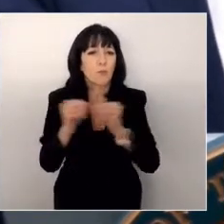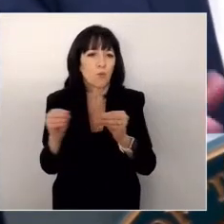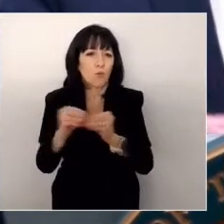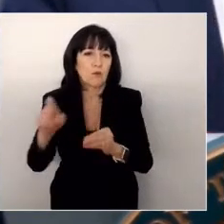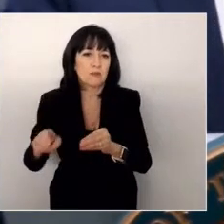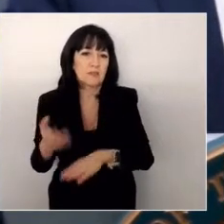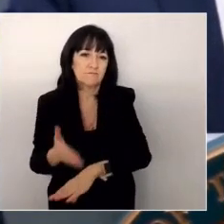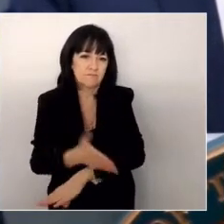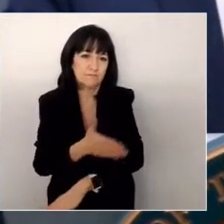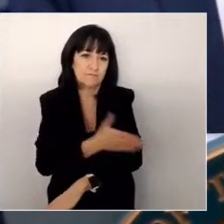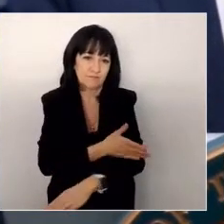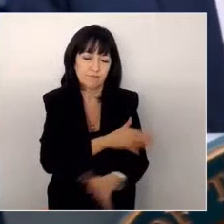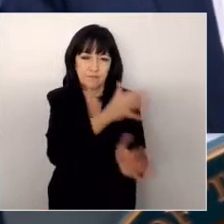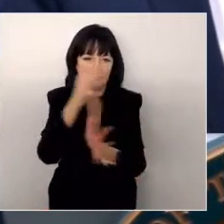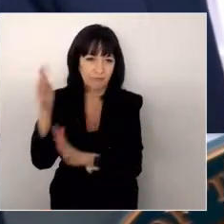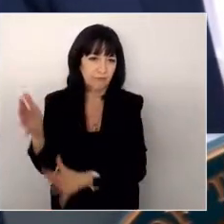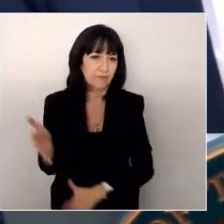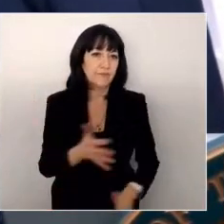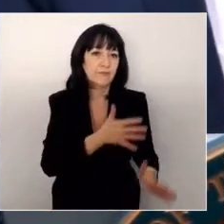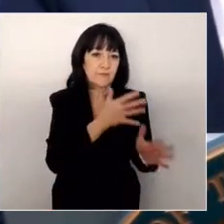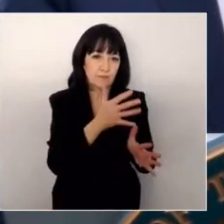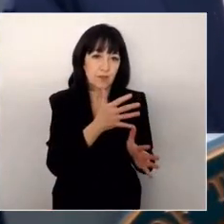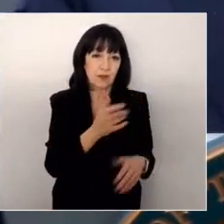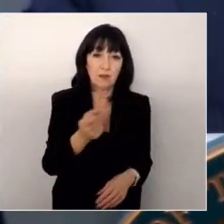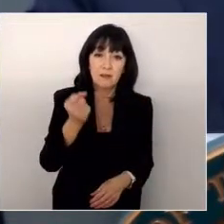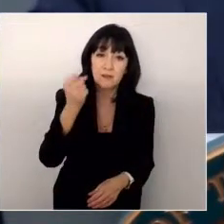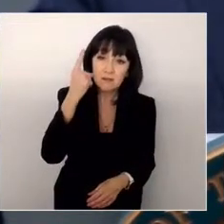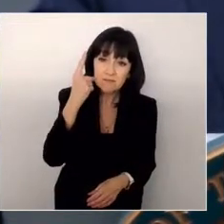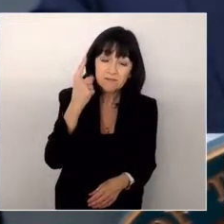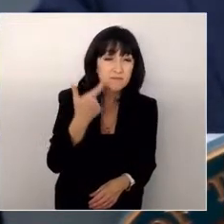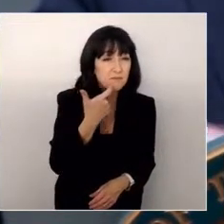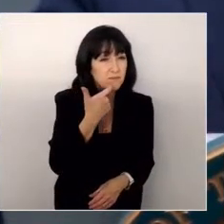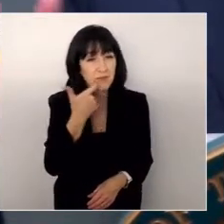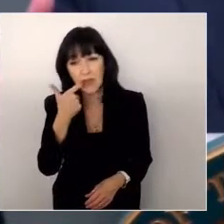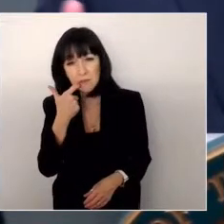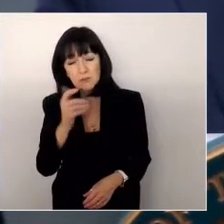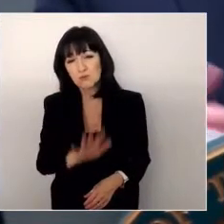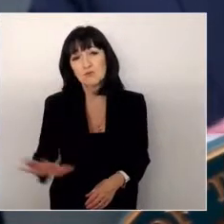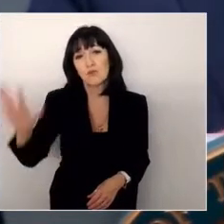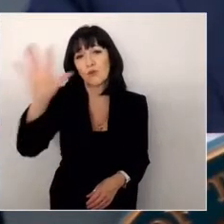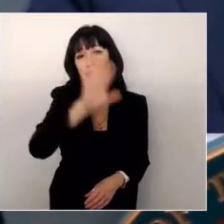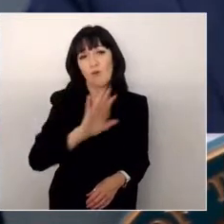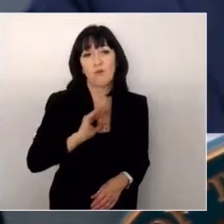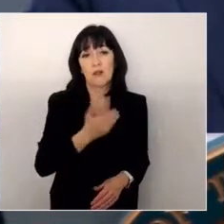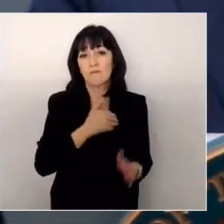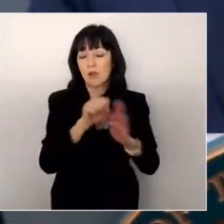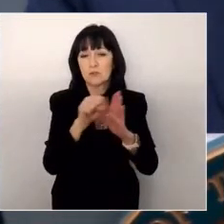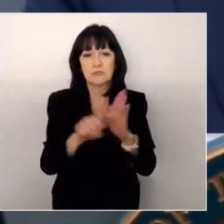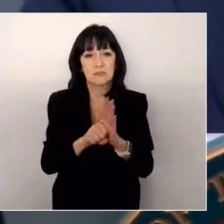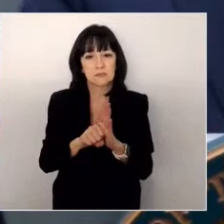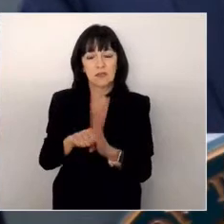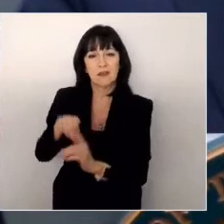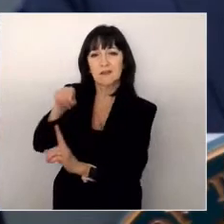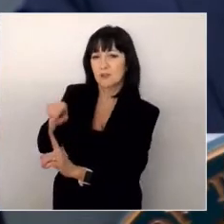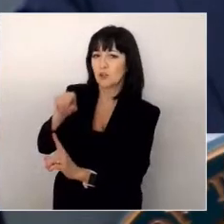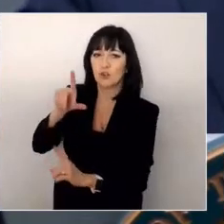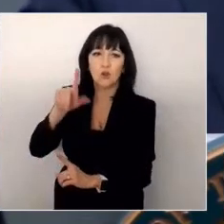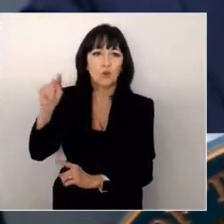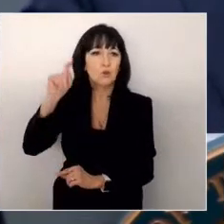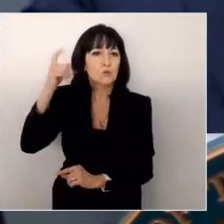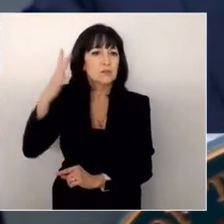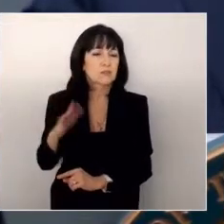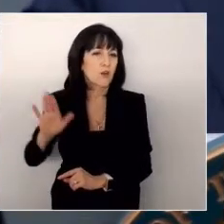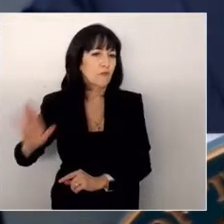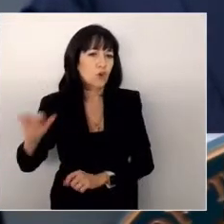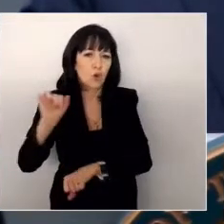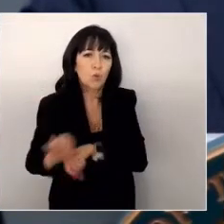We also continue to tackle the epidemic of substance abuse statewide. Our Lieutenant Governor's leadership on the Behavioral Health Consortium is